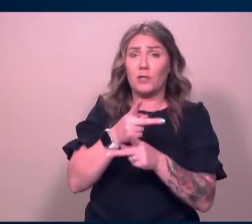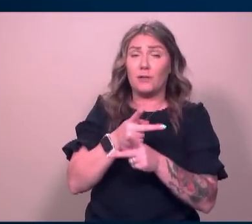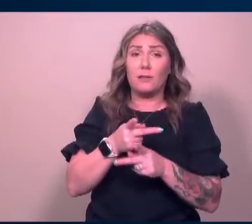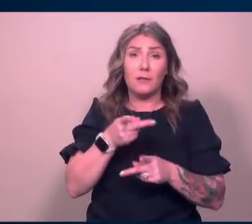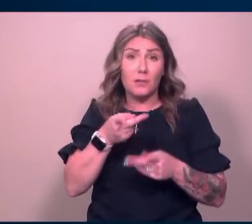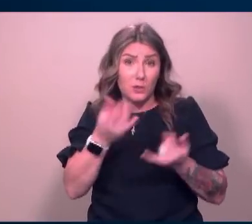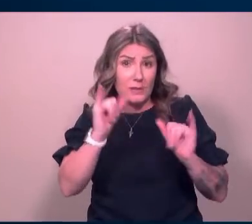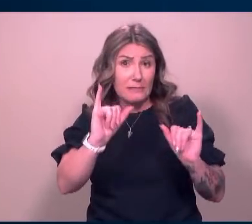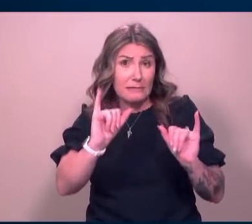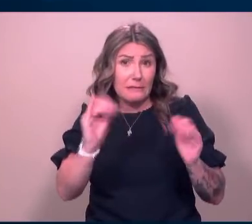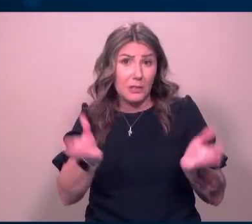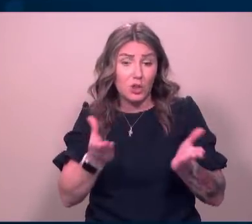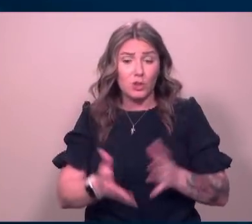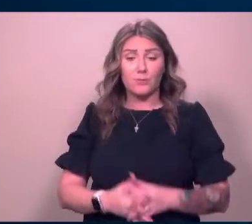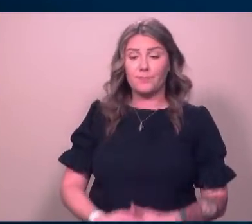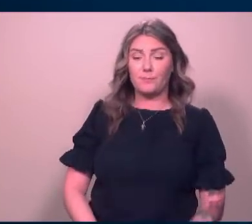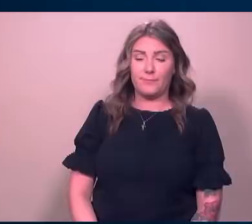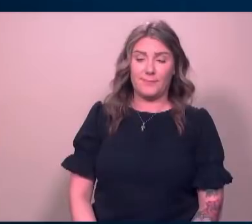you still on?